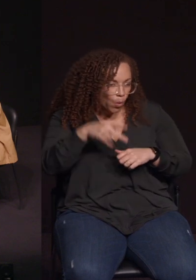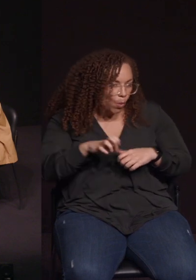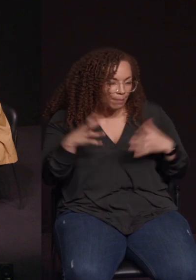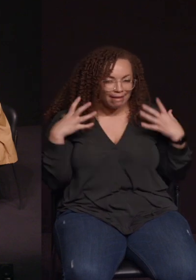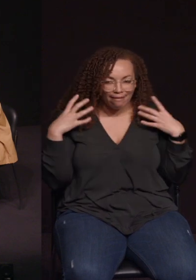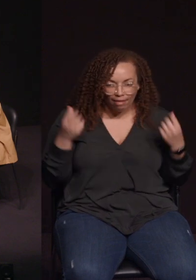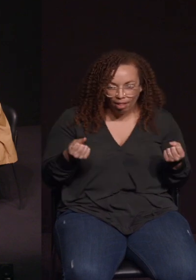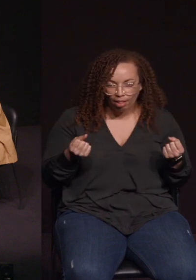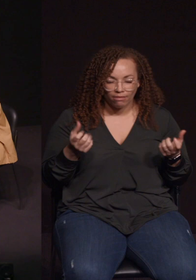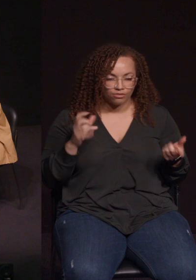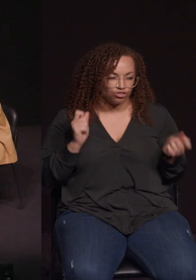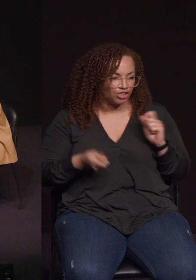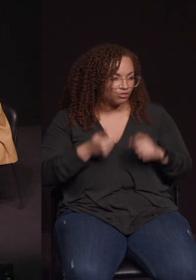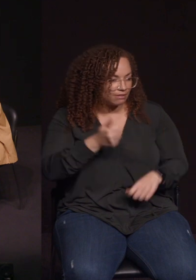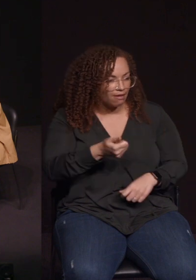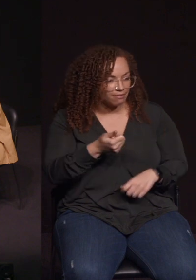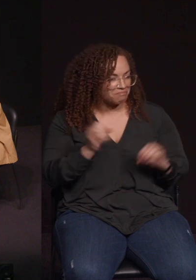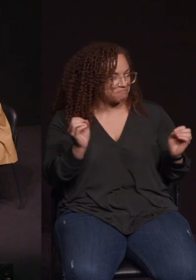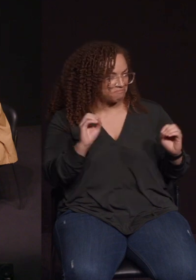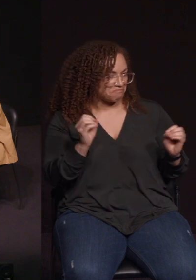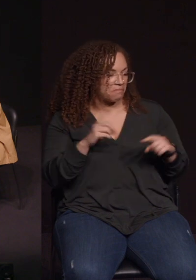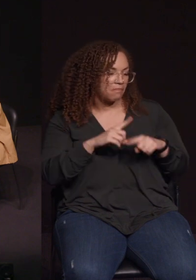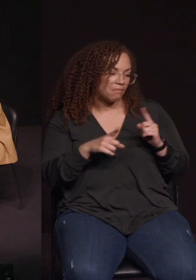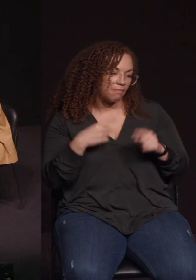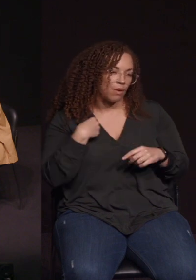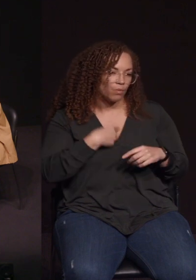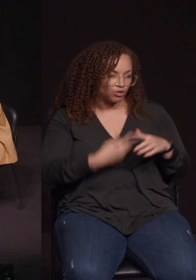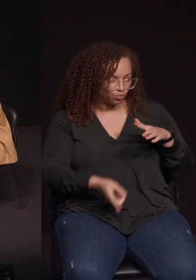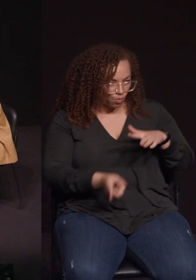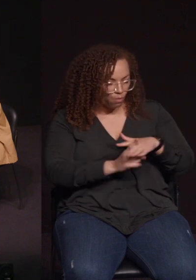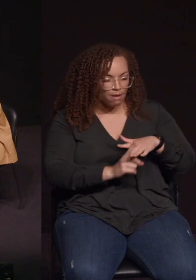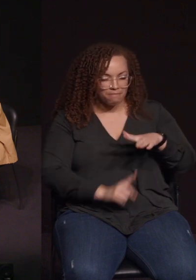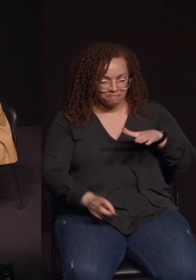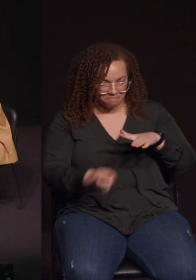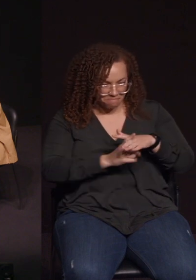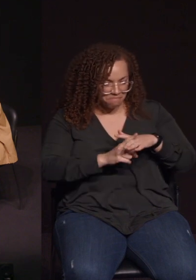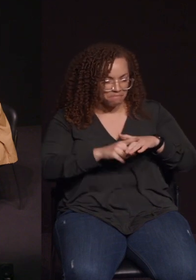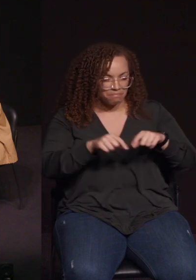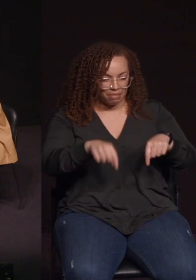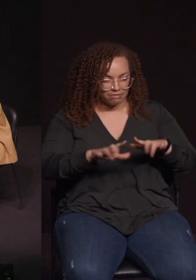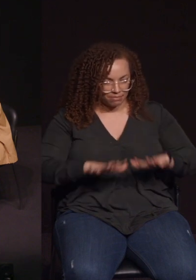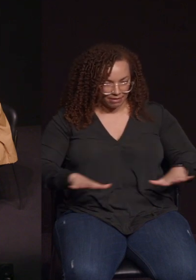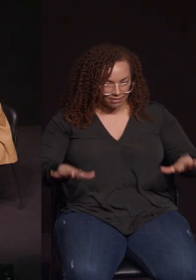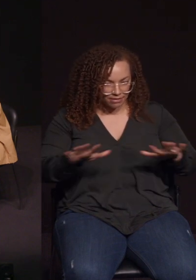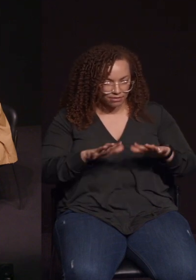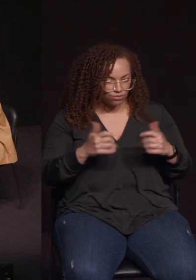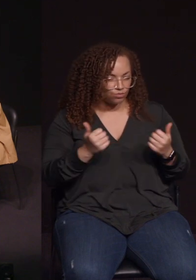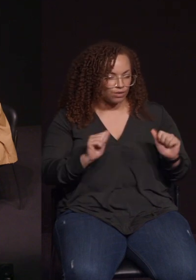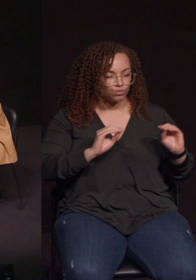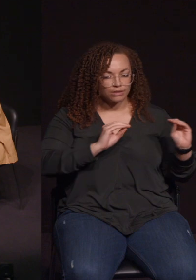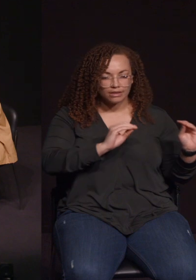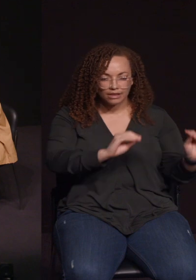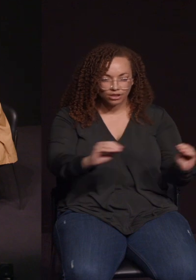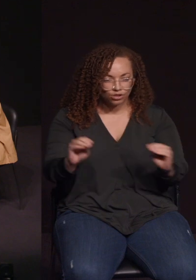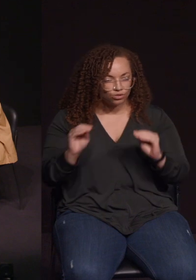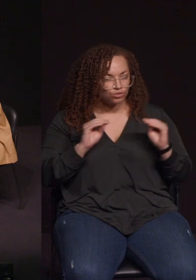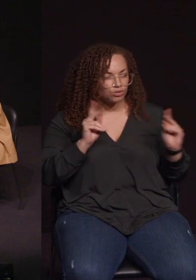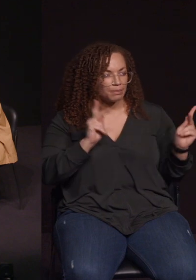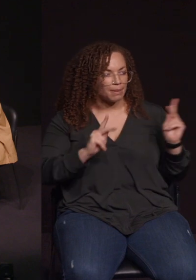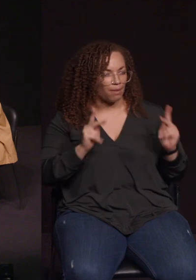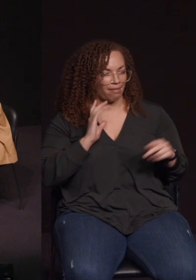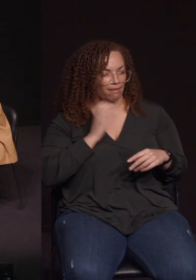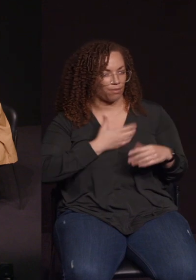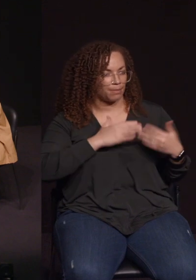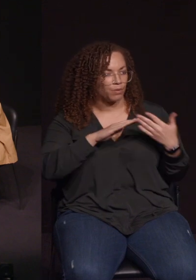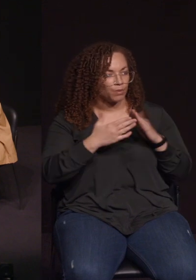reinvent yourself. But we show up in those spaces and we try to teach the people who are in our community to the best